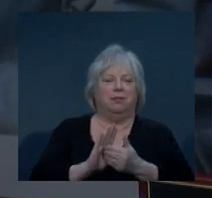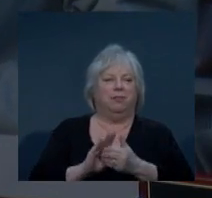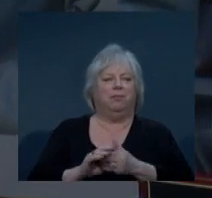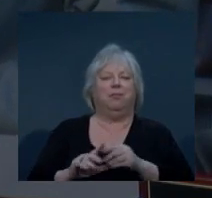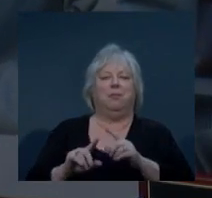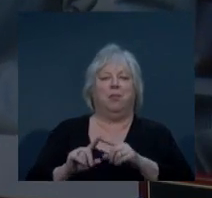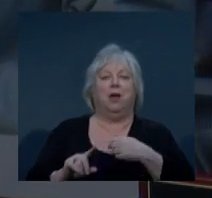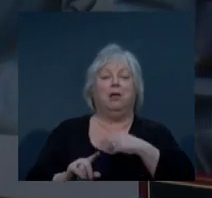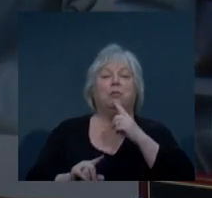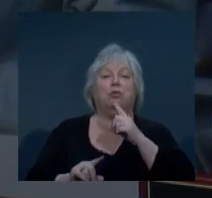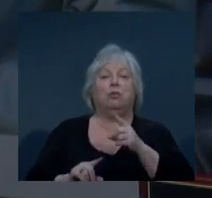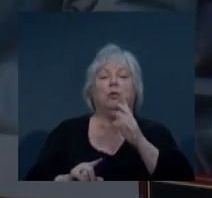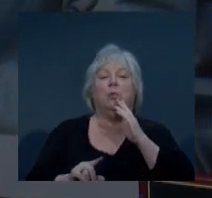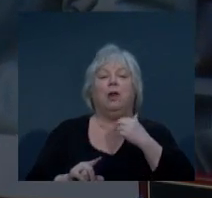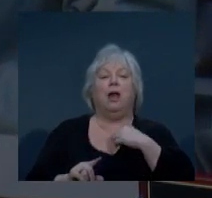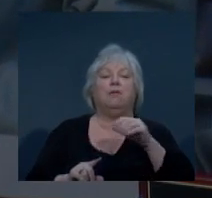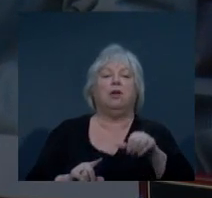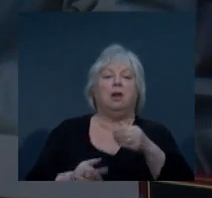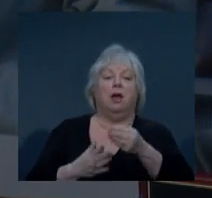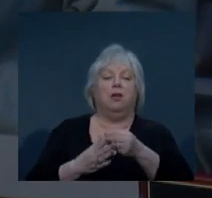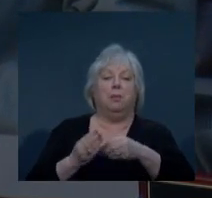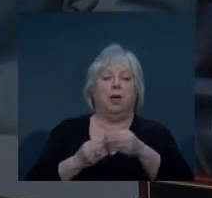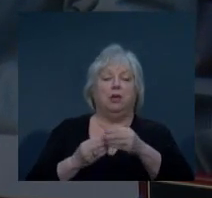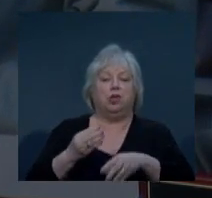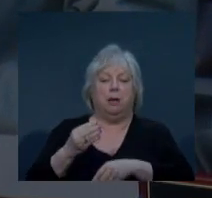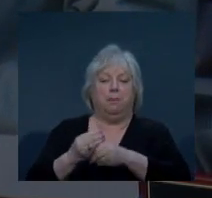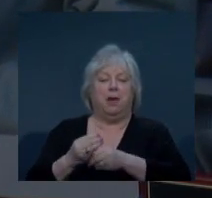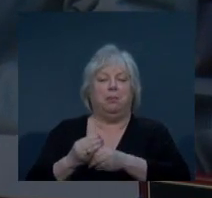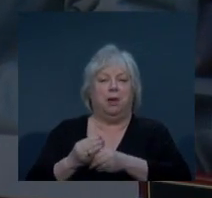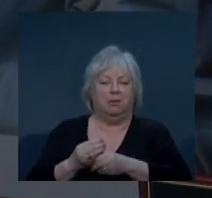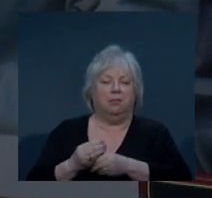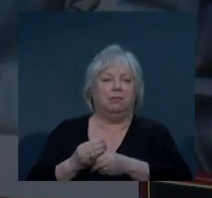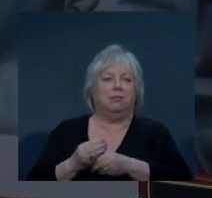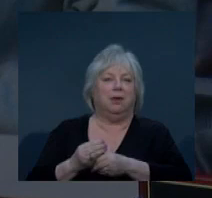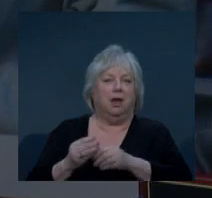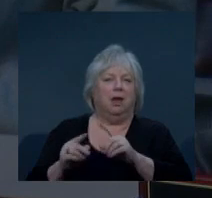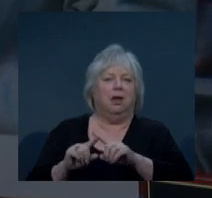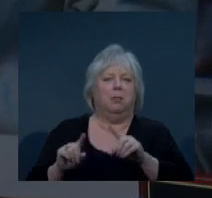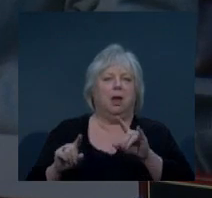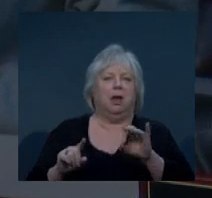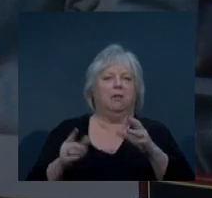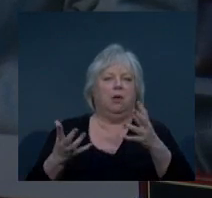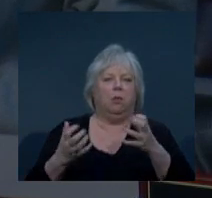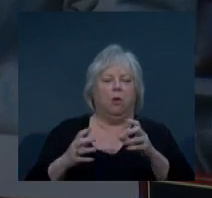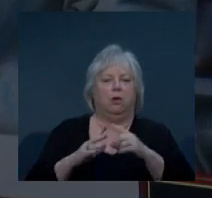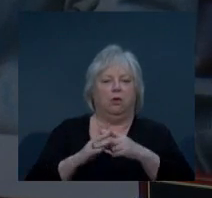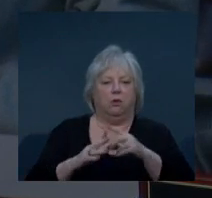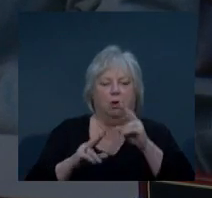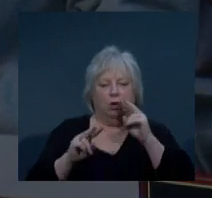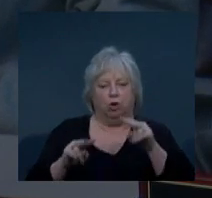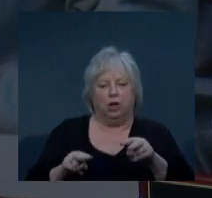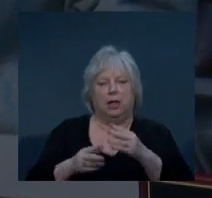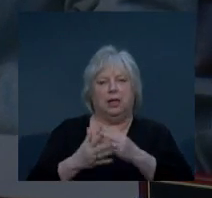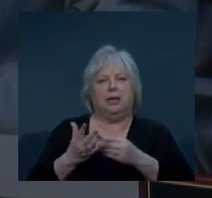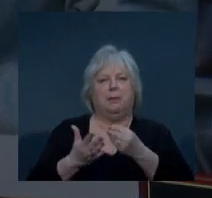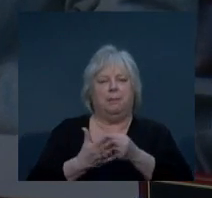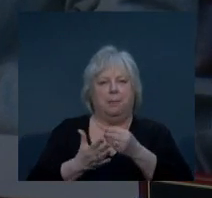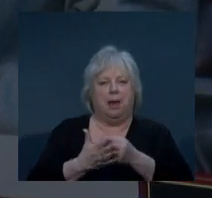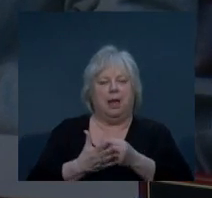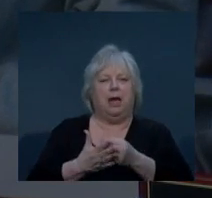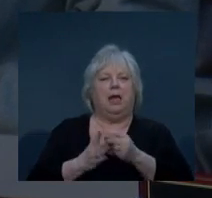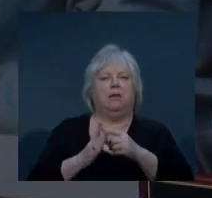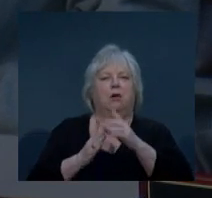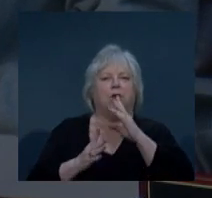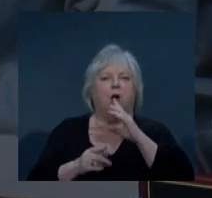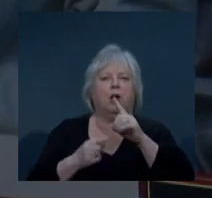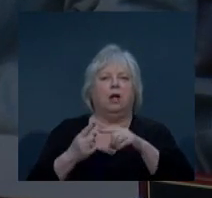I'm sure there will be another budget amendment. But if we want to start looking at some money and start talking